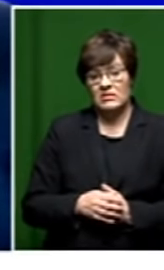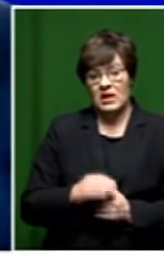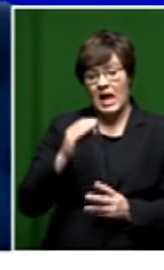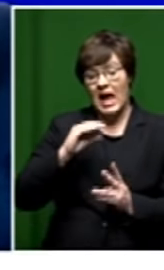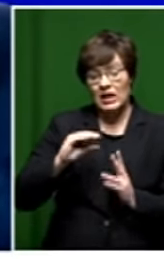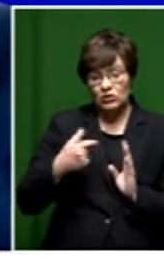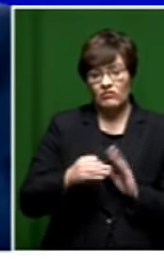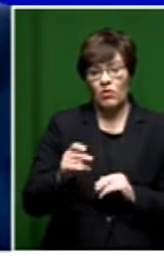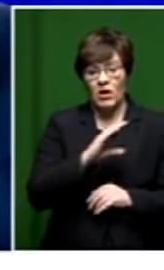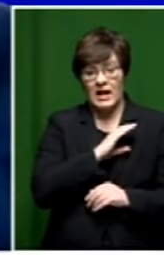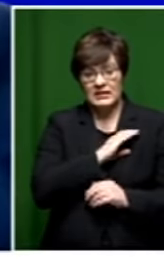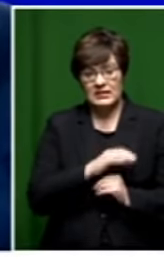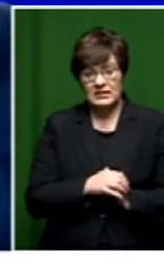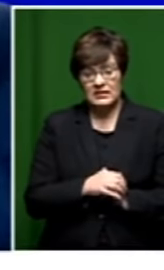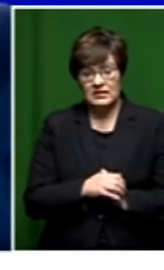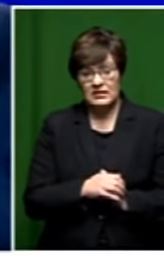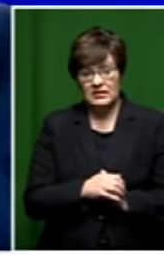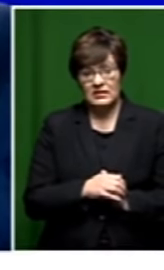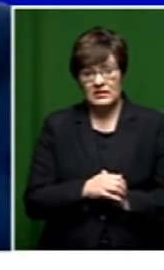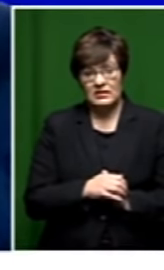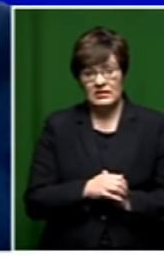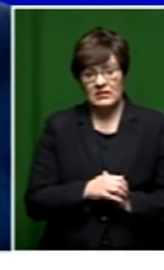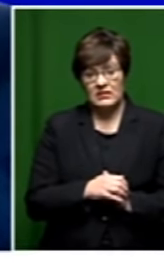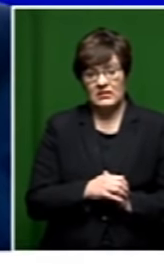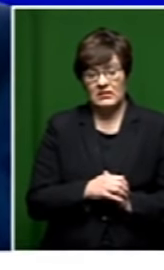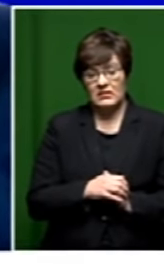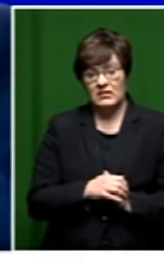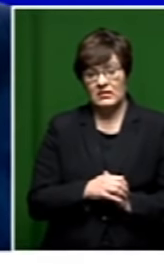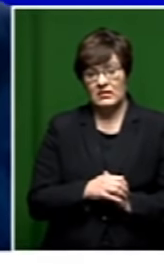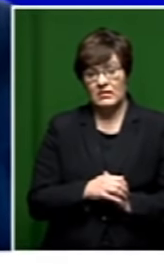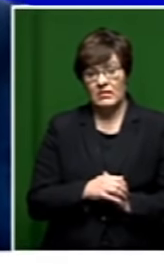allocations for their clients, if not in the way in which it was alleged?